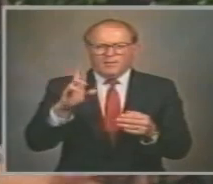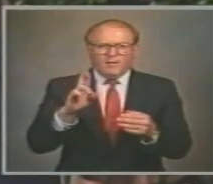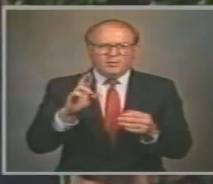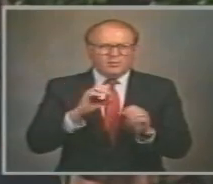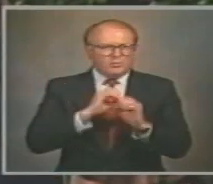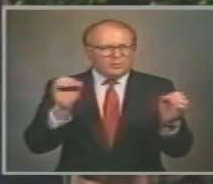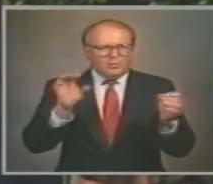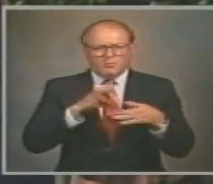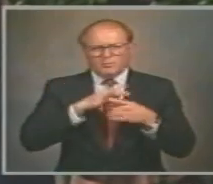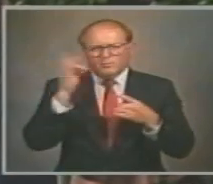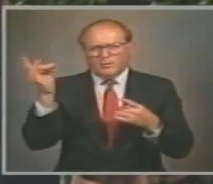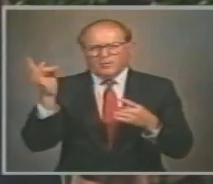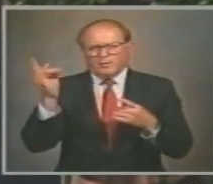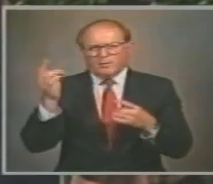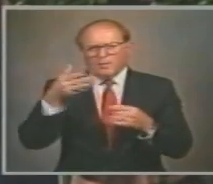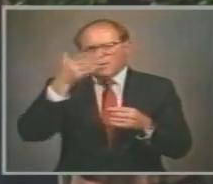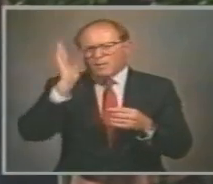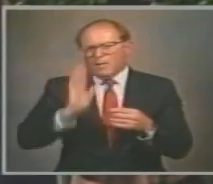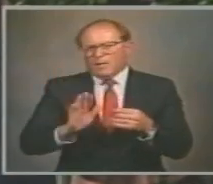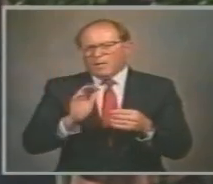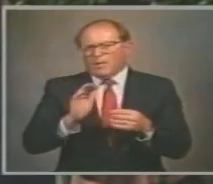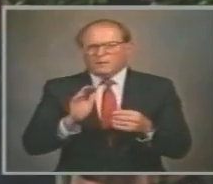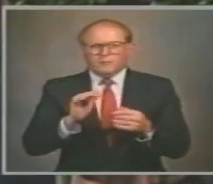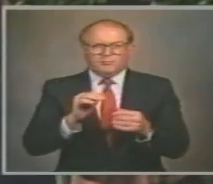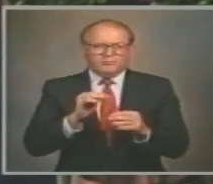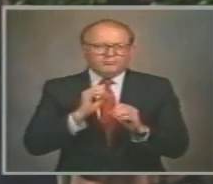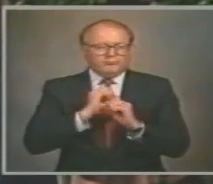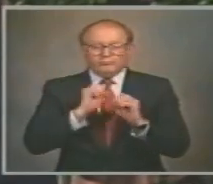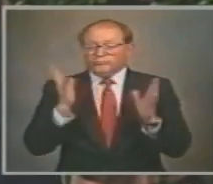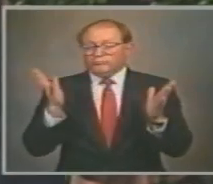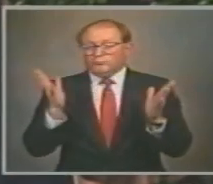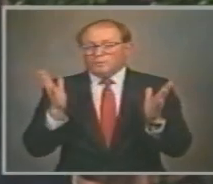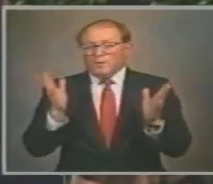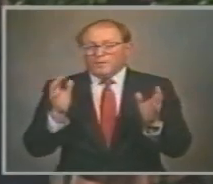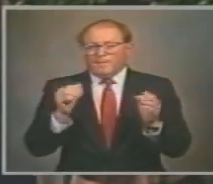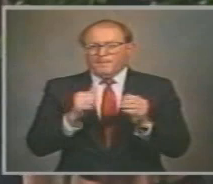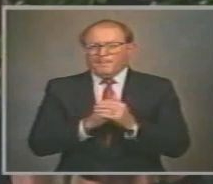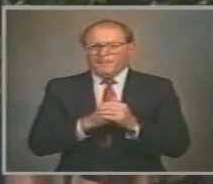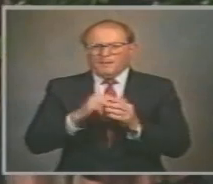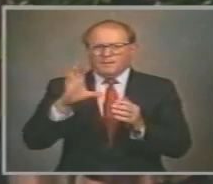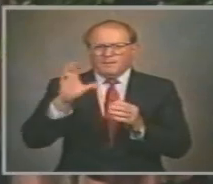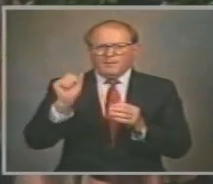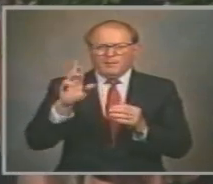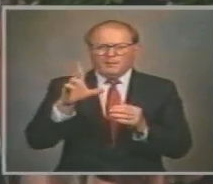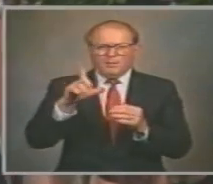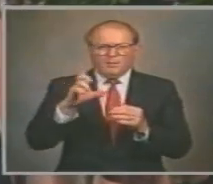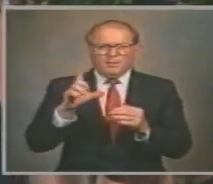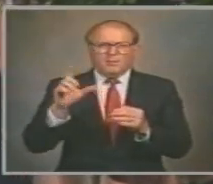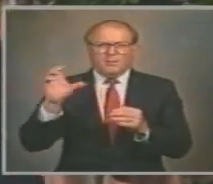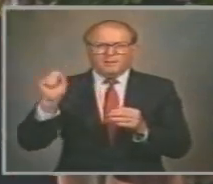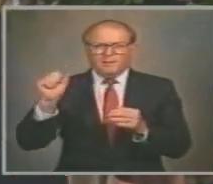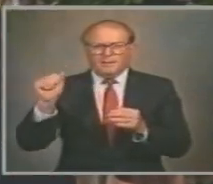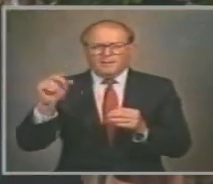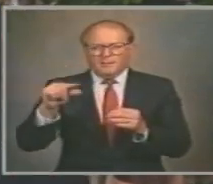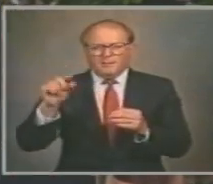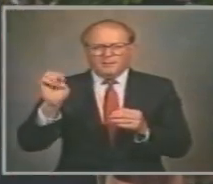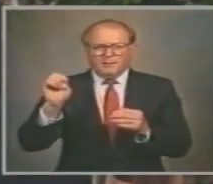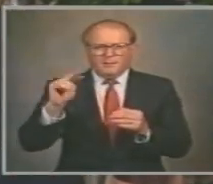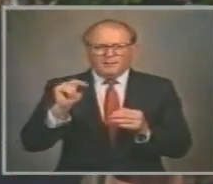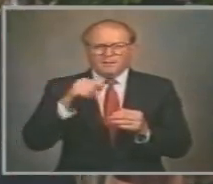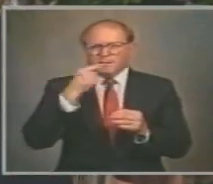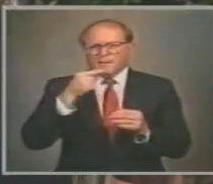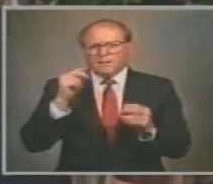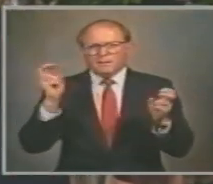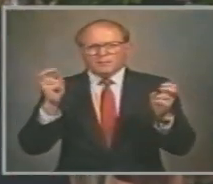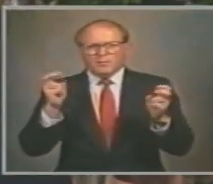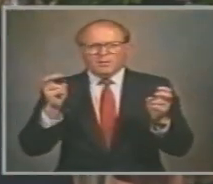is no spirit. Therefore, God does not exist. Astrophysicist Carl Sagan says it in few words. He said,